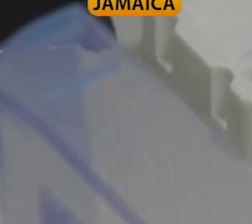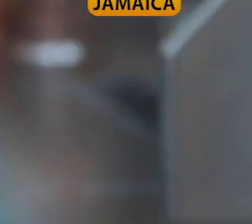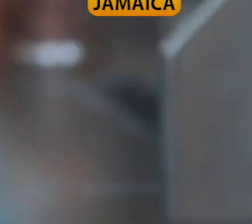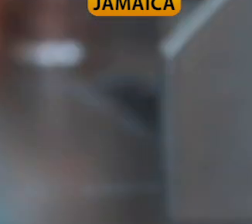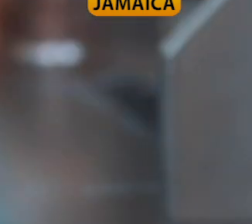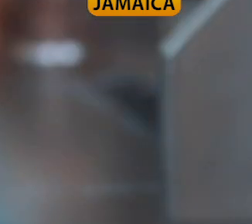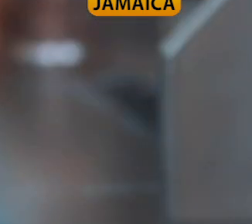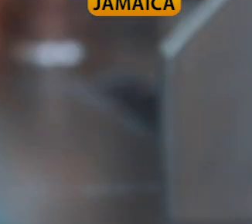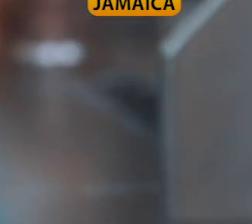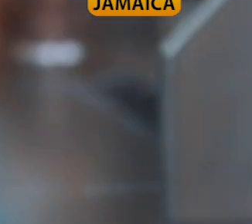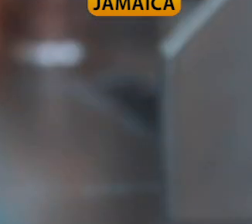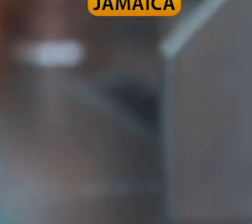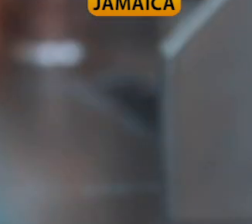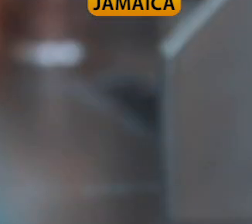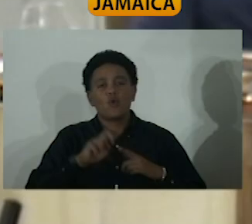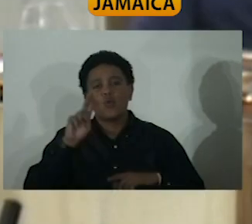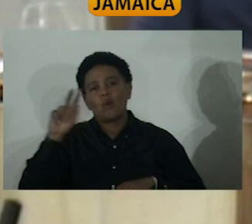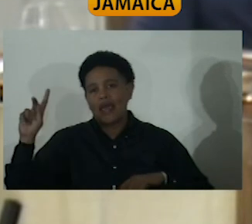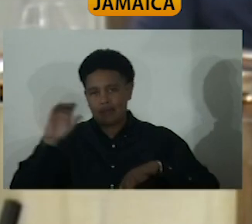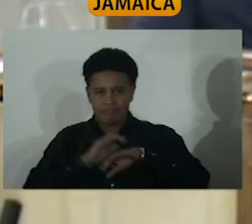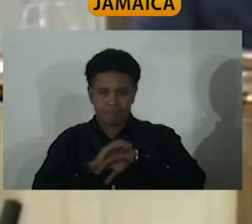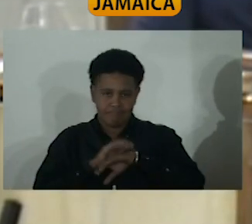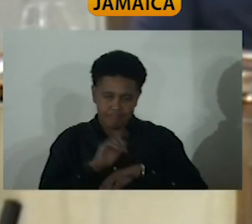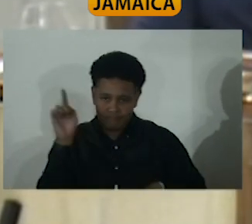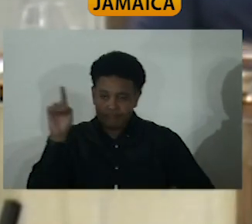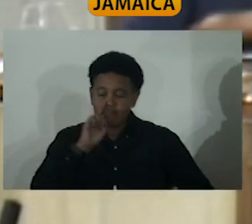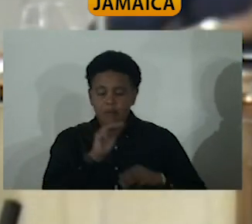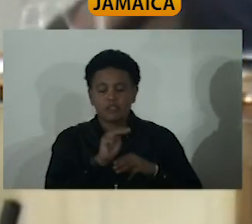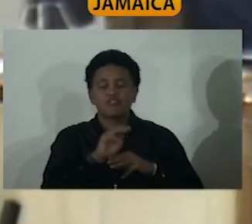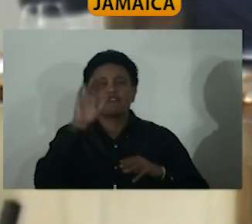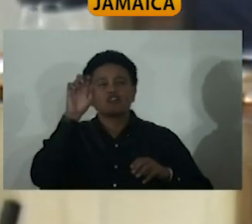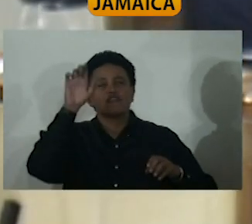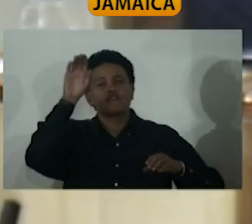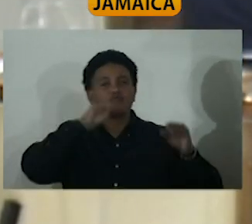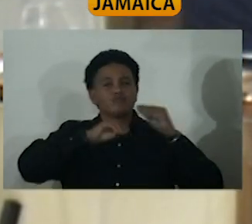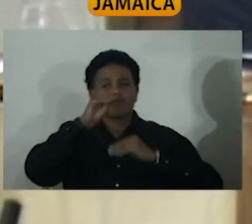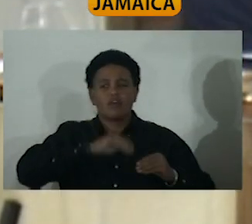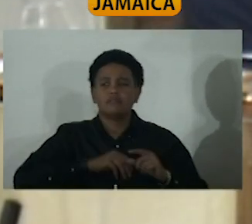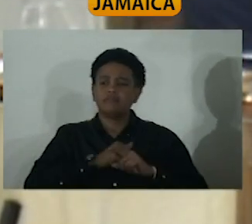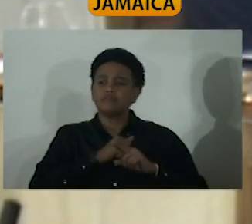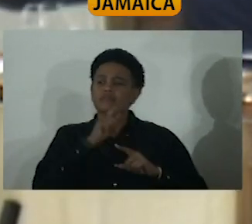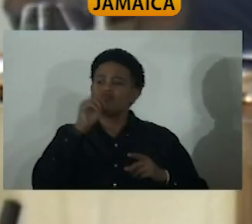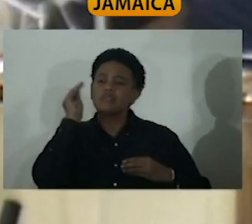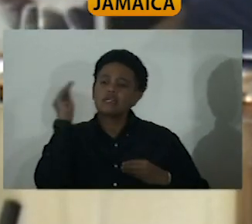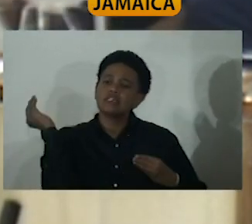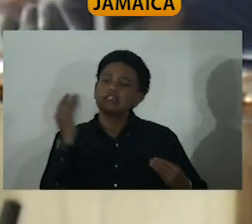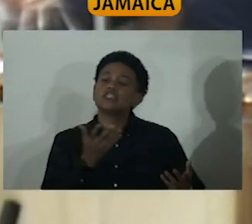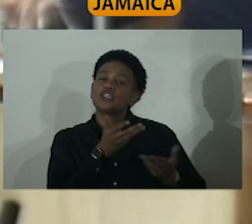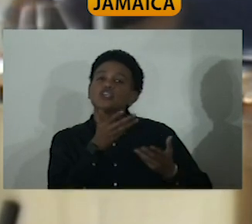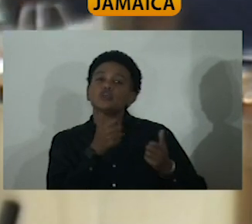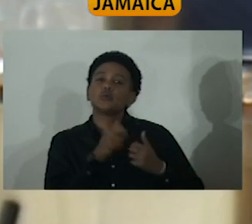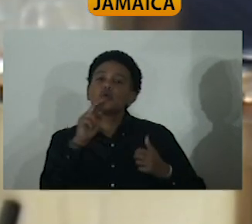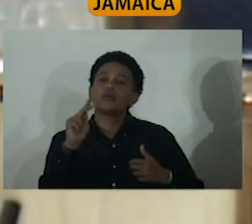also in place to procure vaccines from India. The Ministry of Foreign Affairs and Foreign Trade has initiated dialogue with the